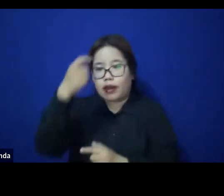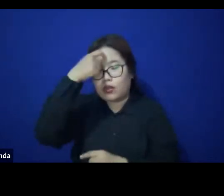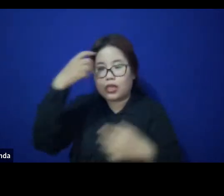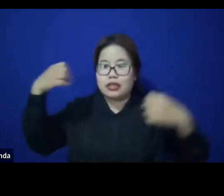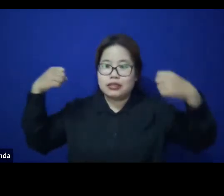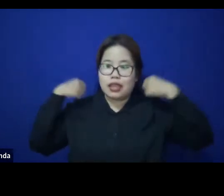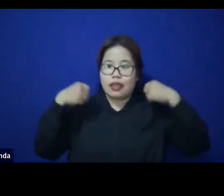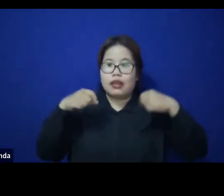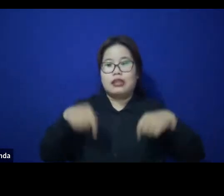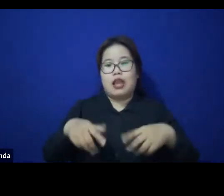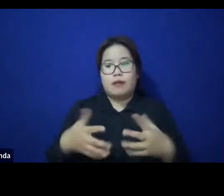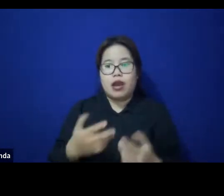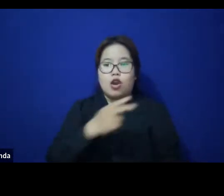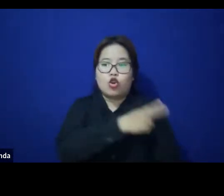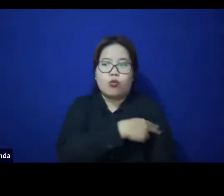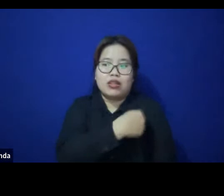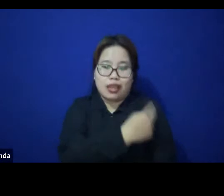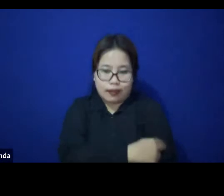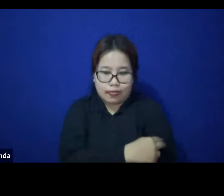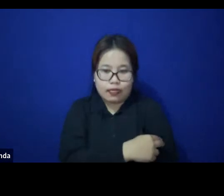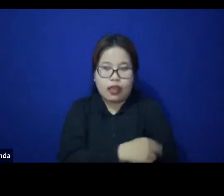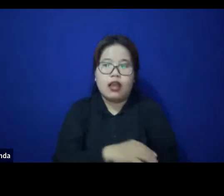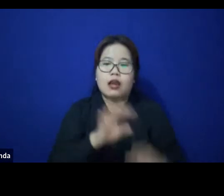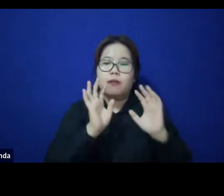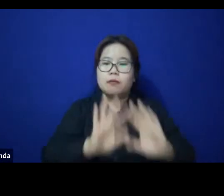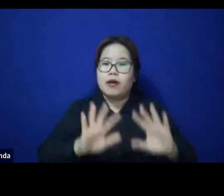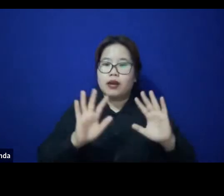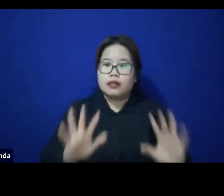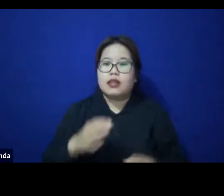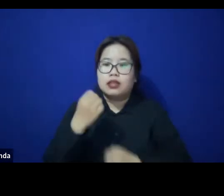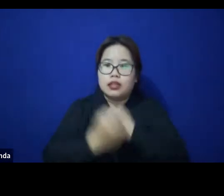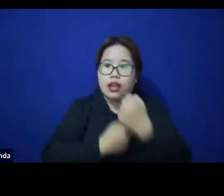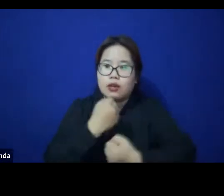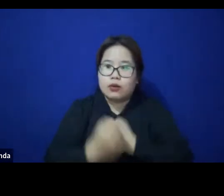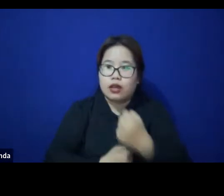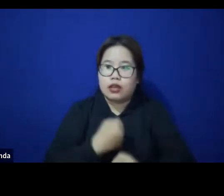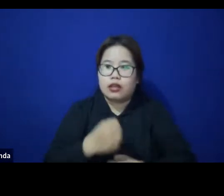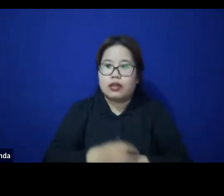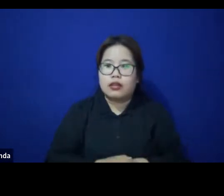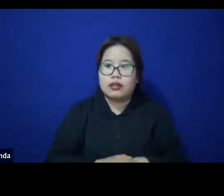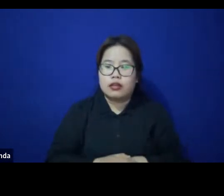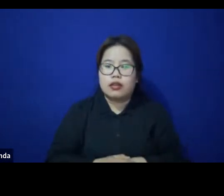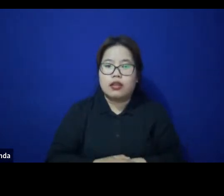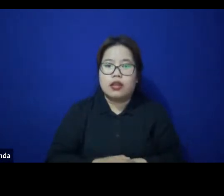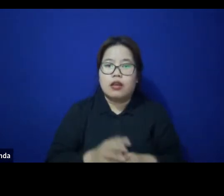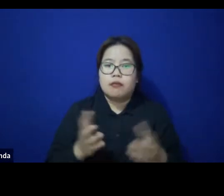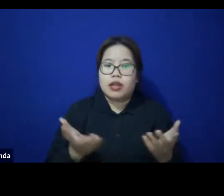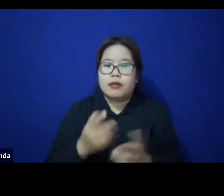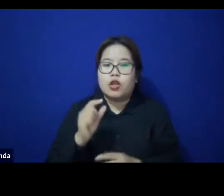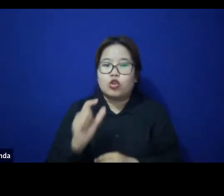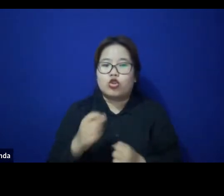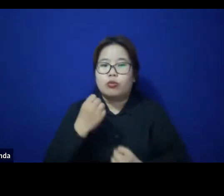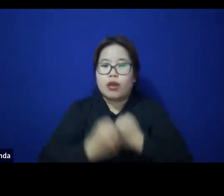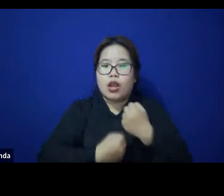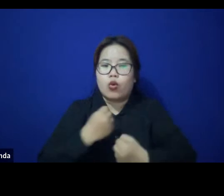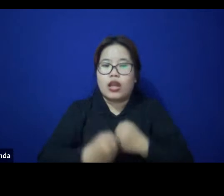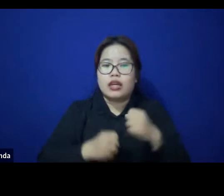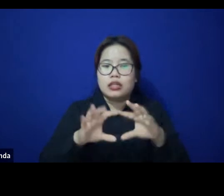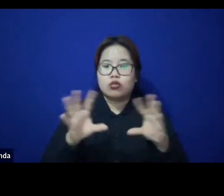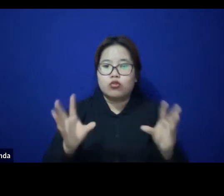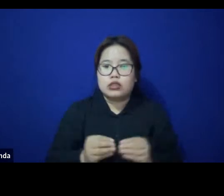have been done to include that person in their healthcare. So the case is